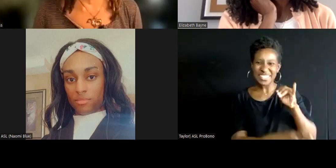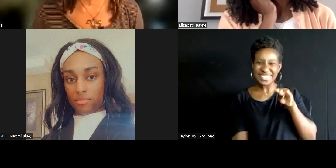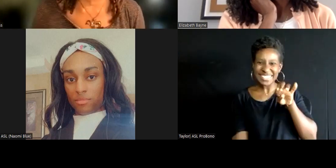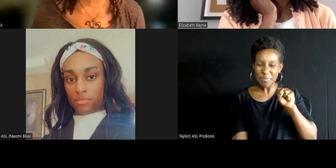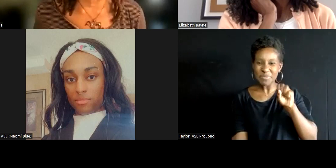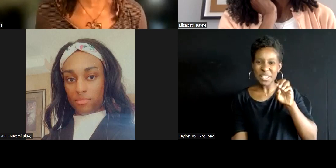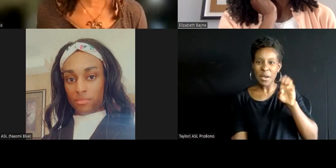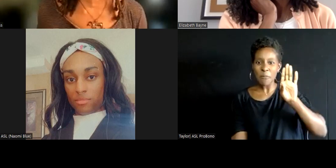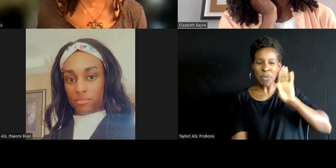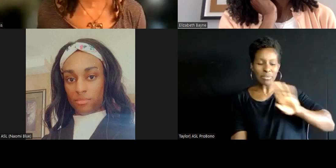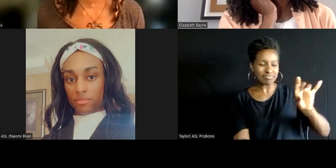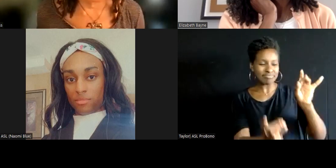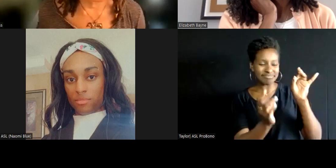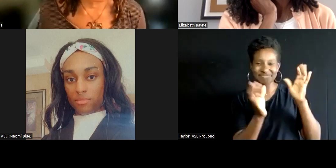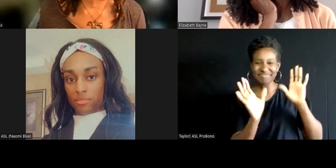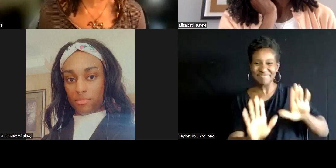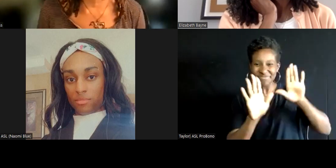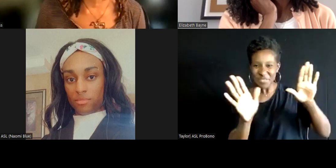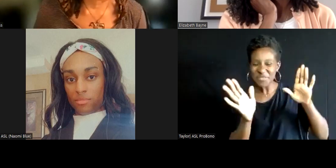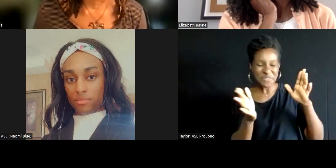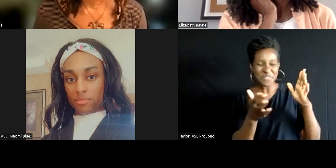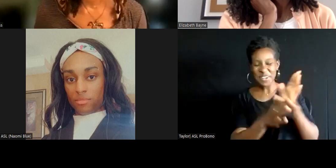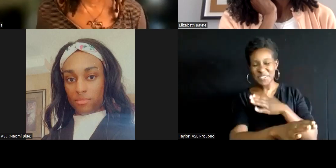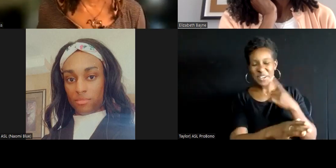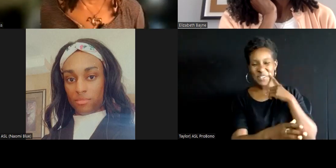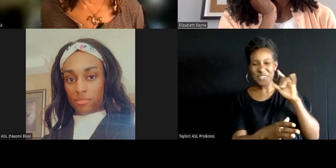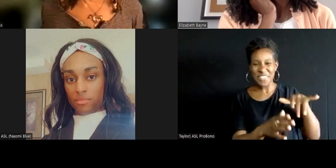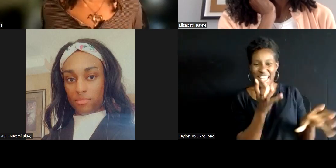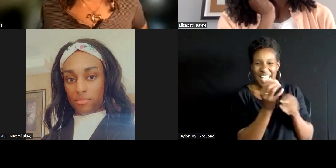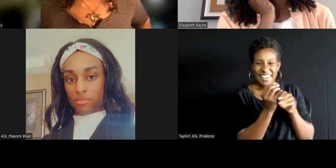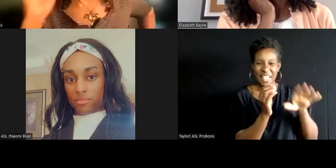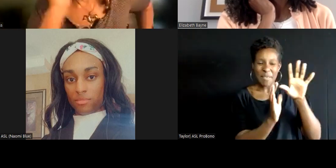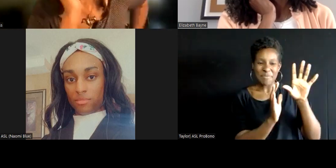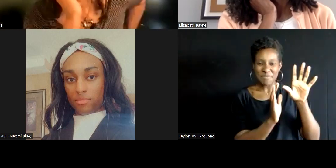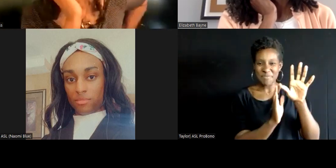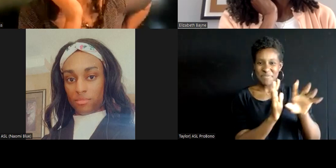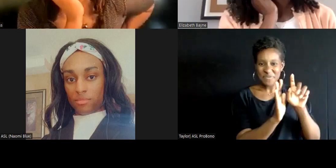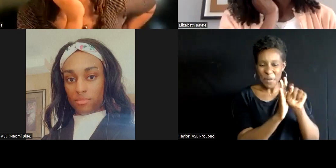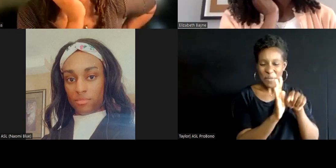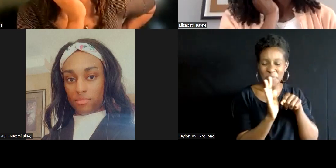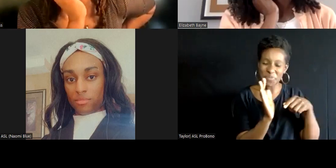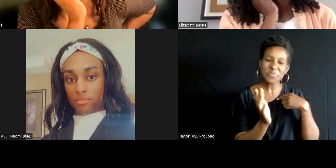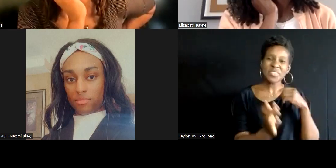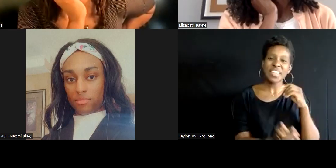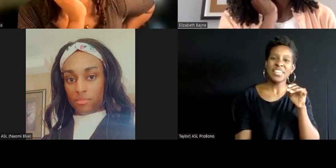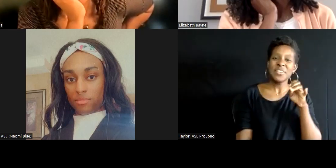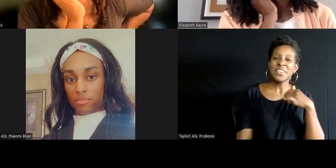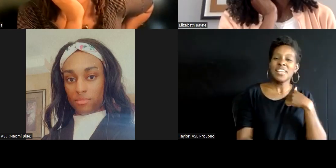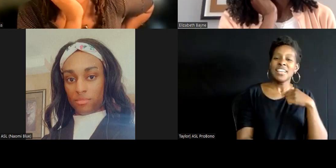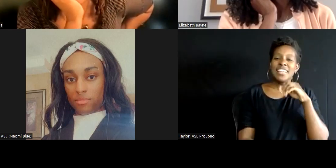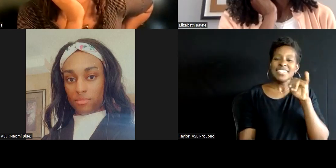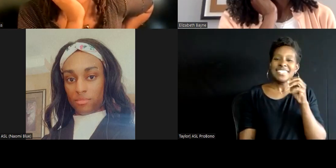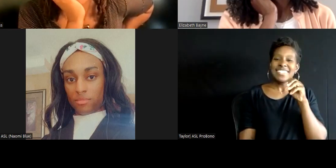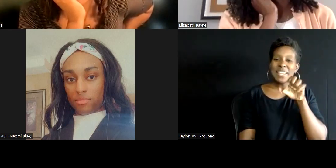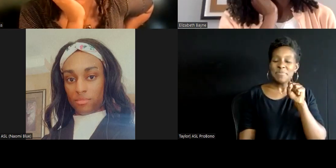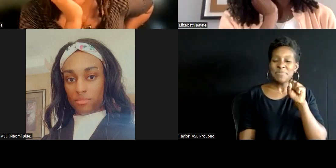James Brown was actually born in this part of South Carolina, so it was fitting. Okay. Yeah, It wouldn't be nothing without a woman, right? that's right.